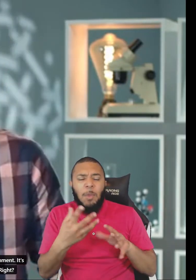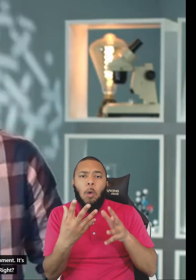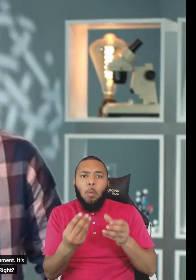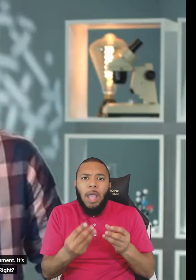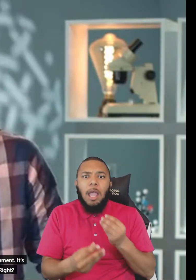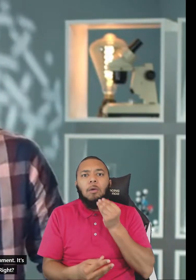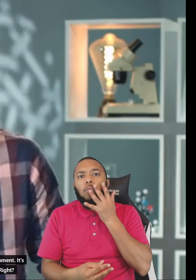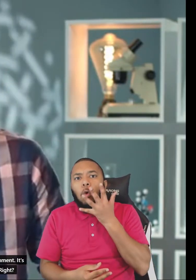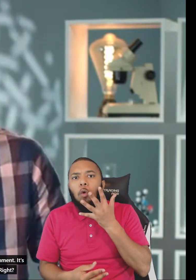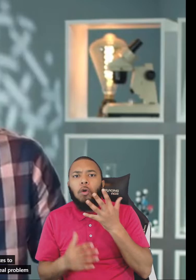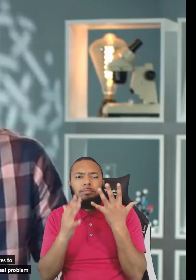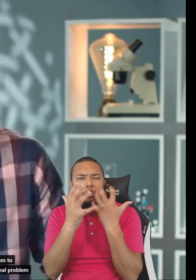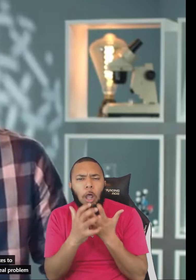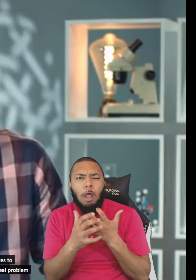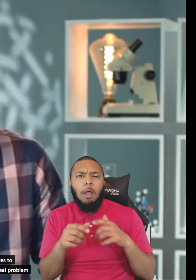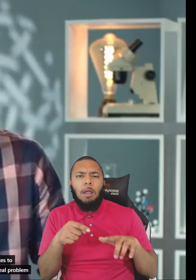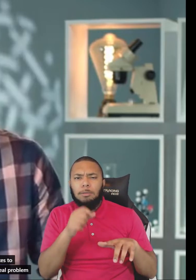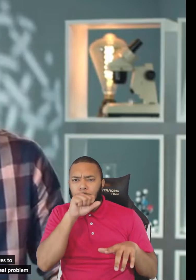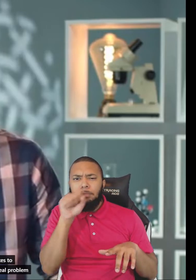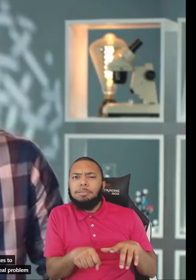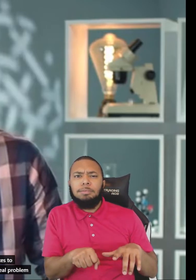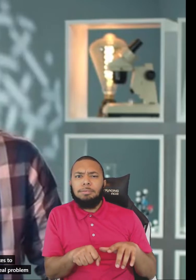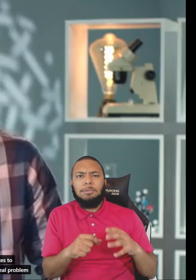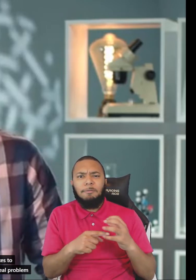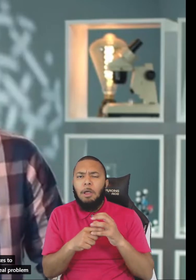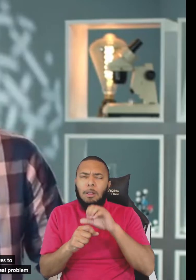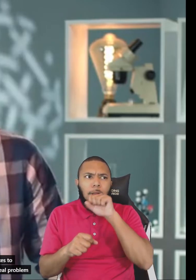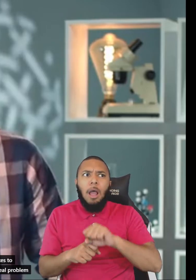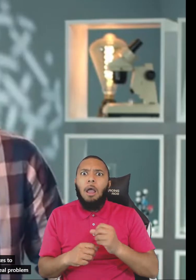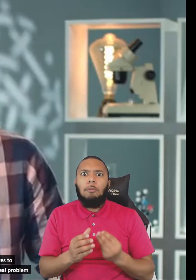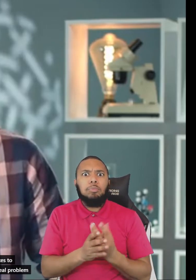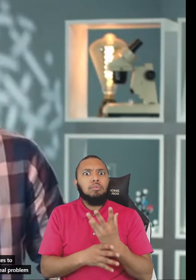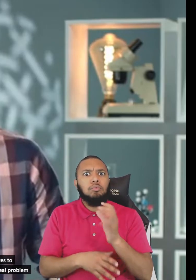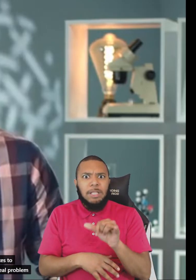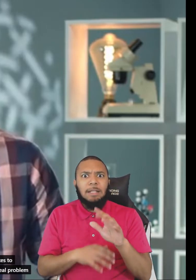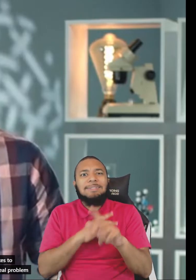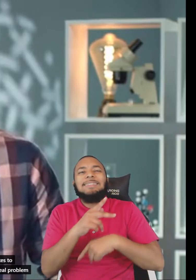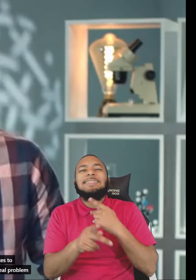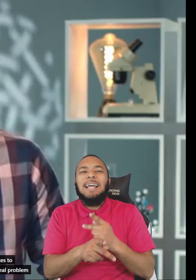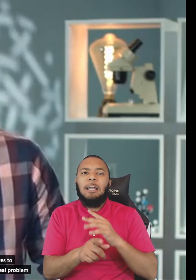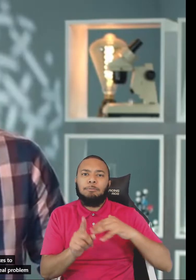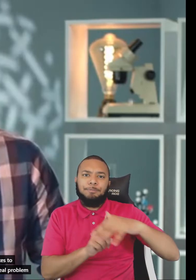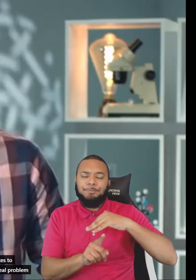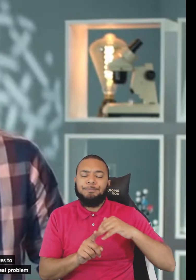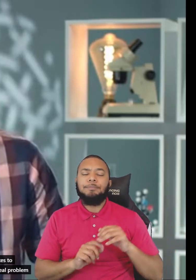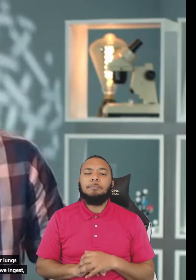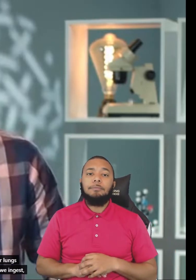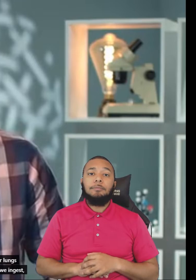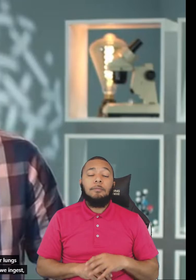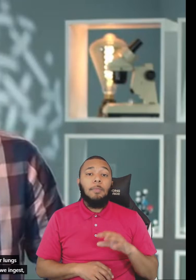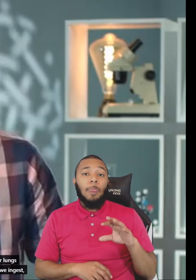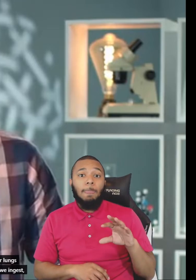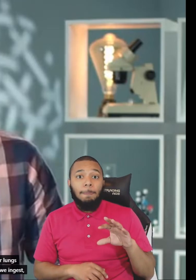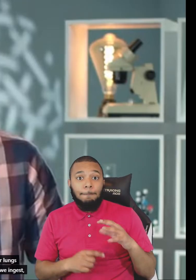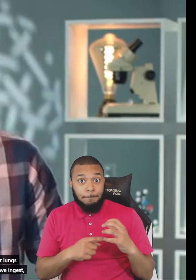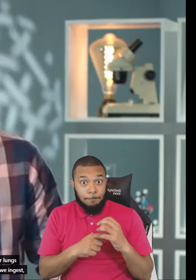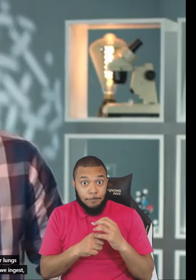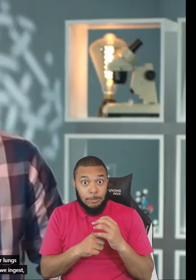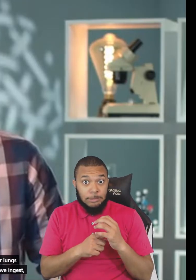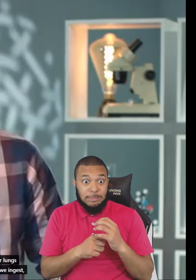it's dark, right? So that's where fungi likes to thrive. Fungus can become a real problem when it